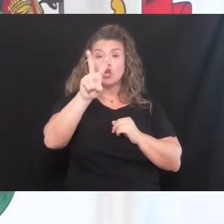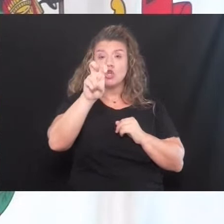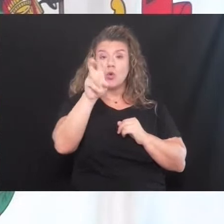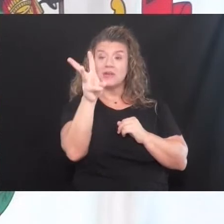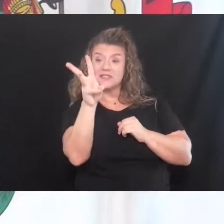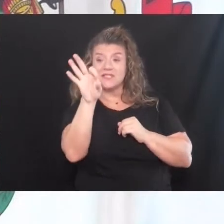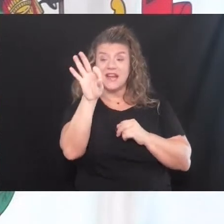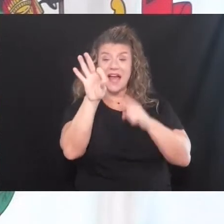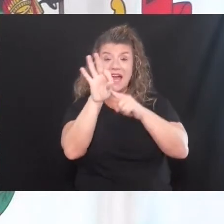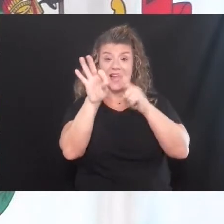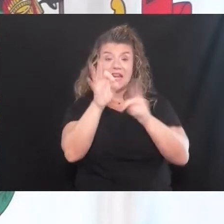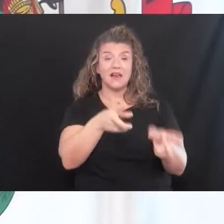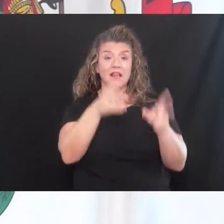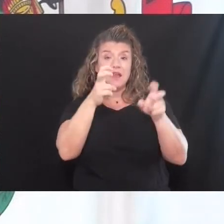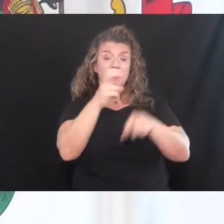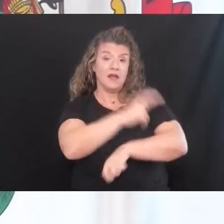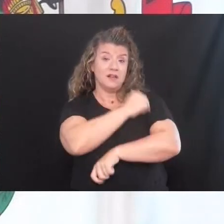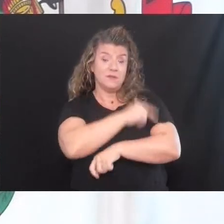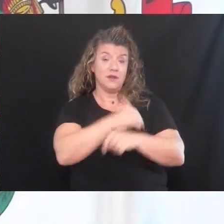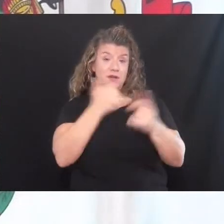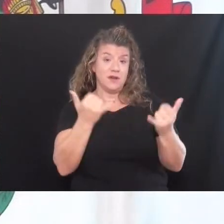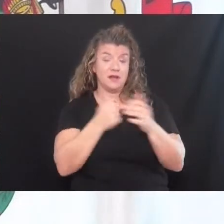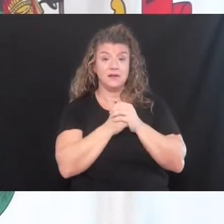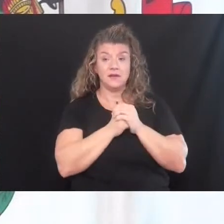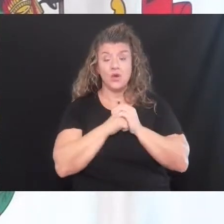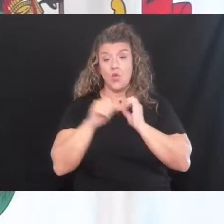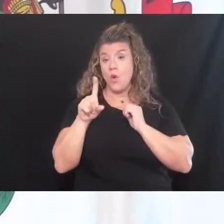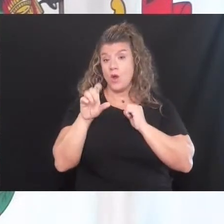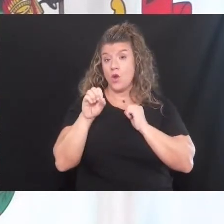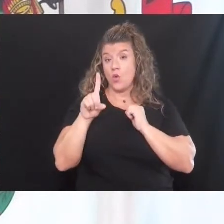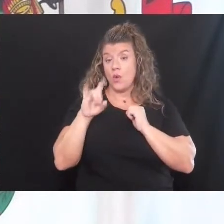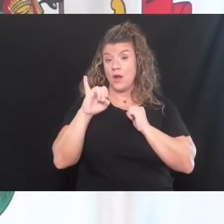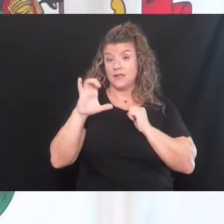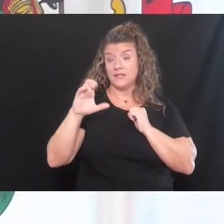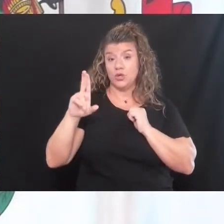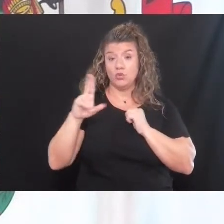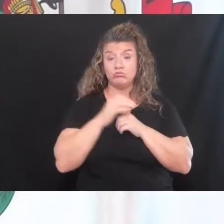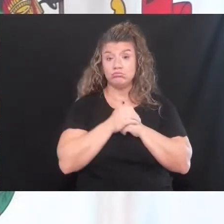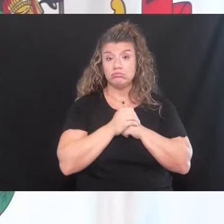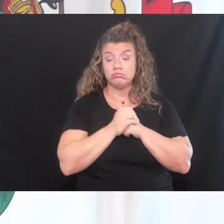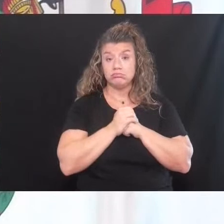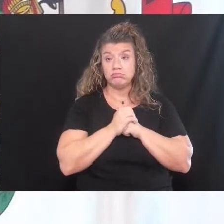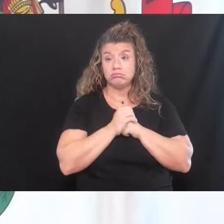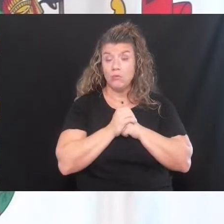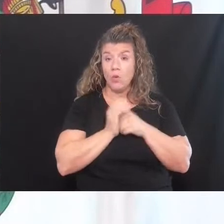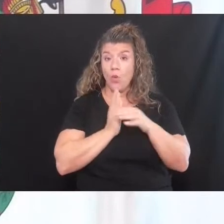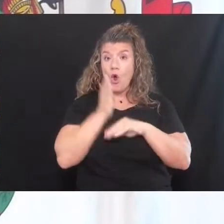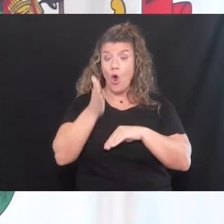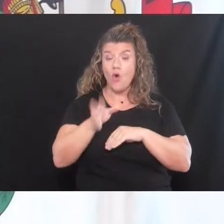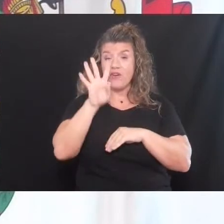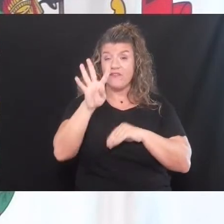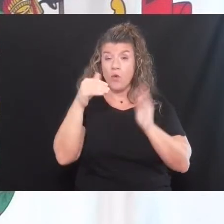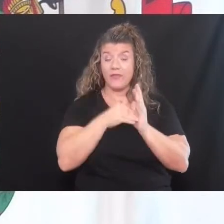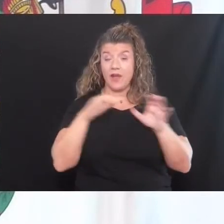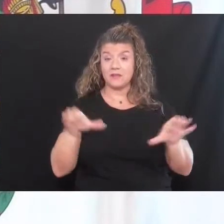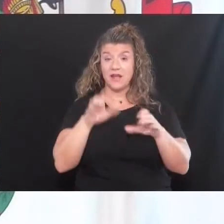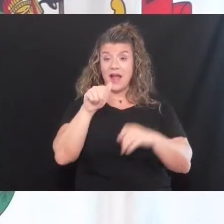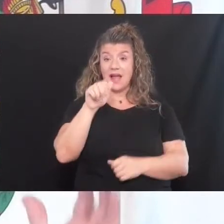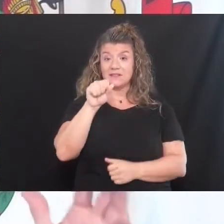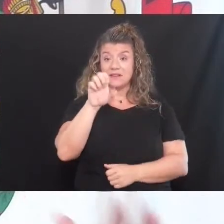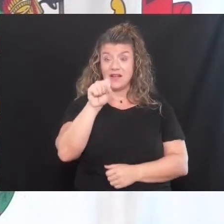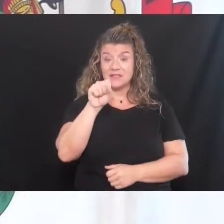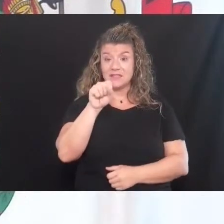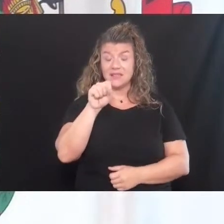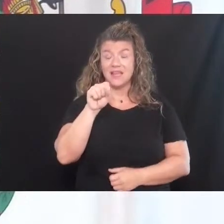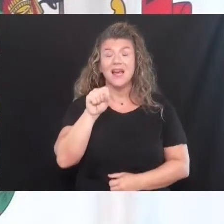269 are in the hospital right now. 101 are in the ICU units. We're over 4,000 active cases, something that we